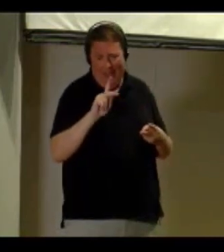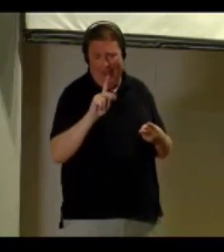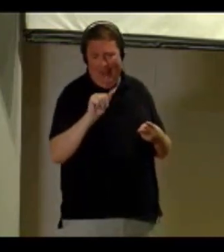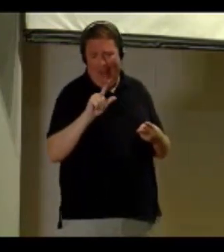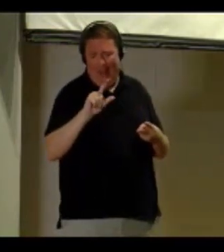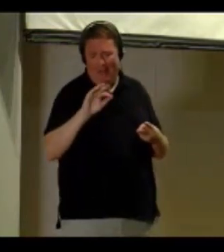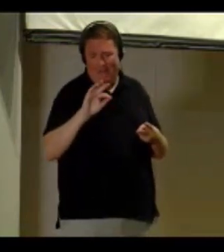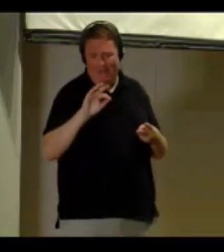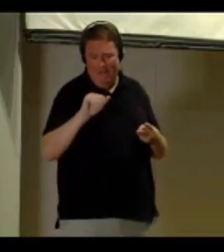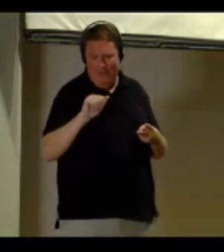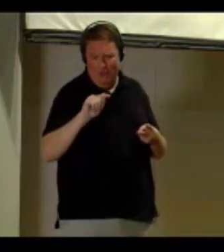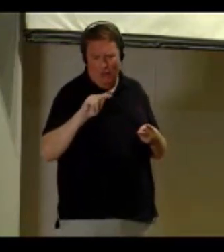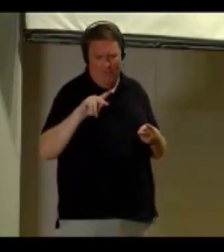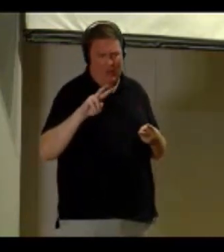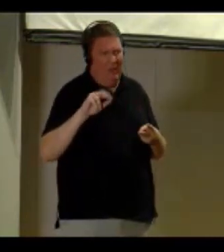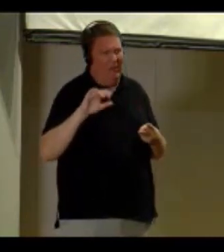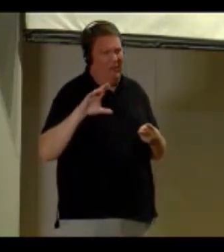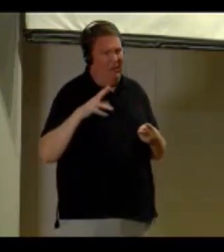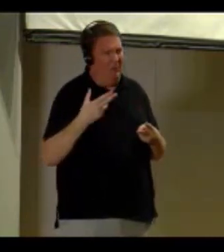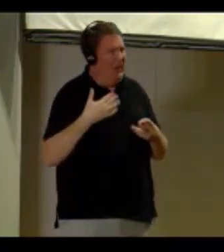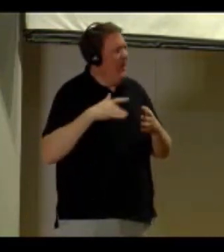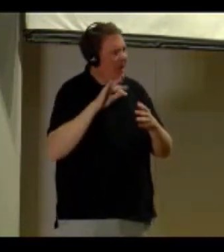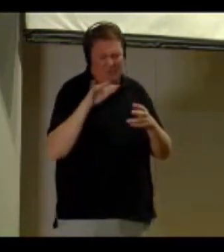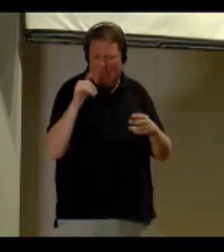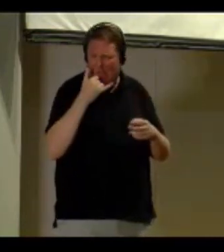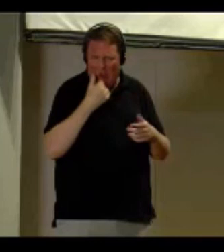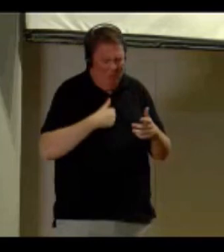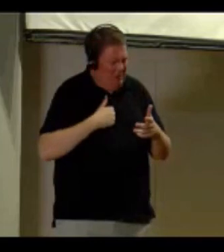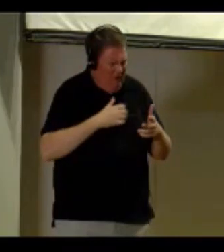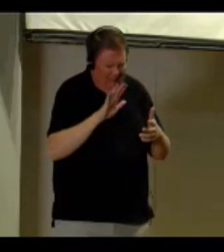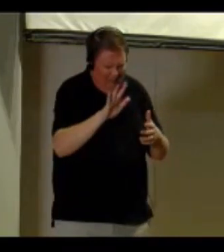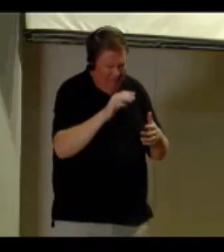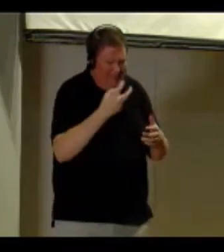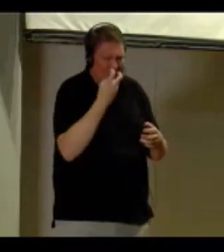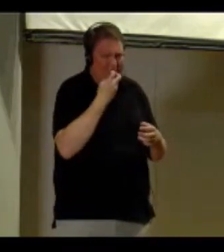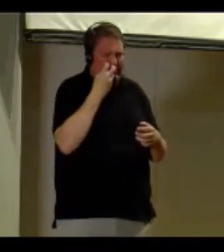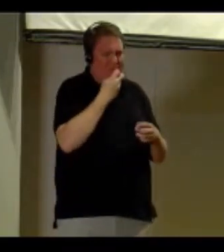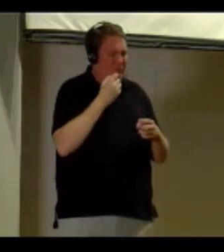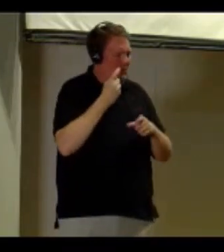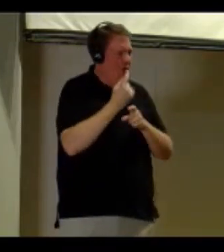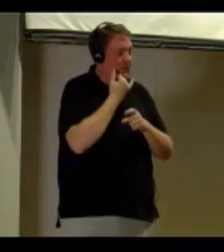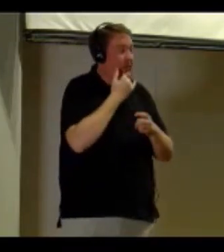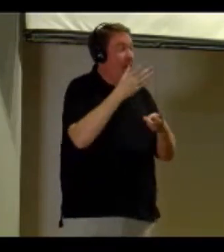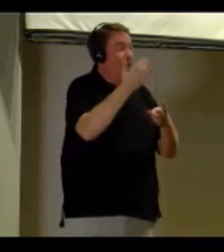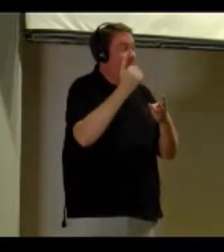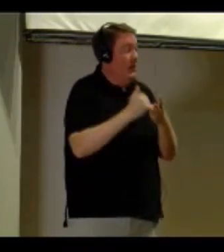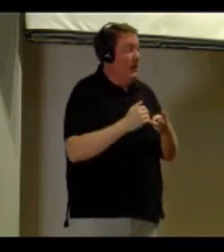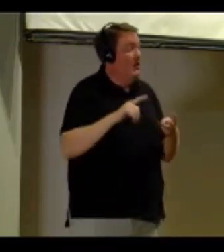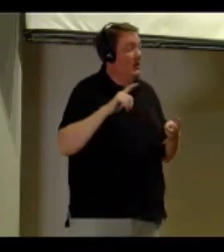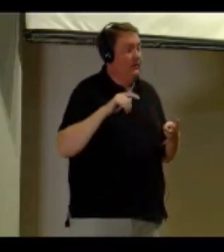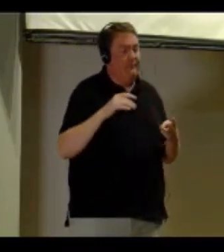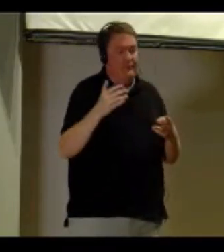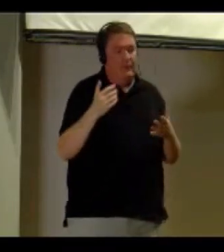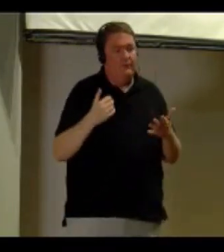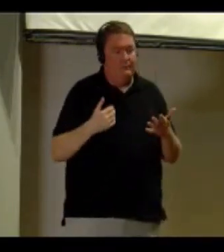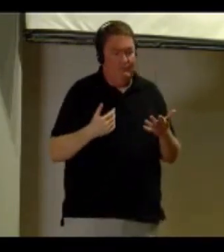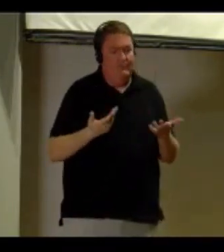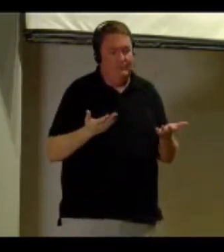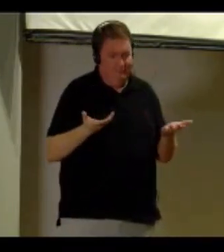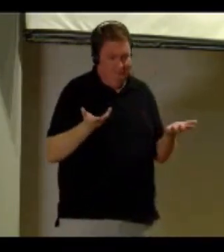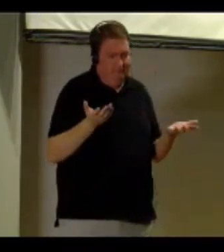sorry Martin, I may be butchering that, I apologize, and Lauryn Guttenplan. It's my pleasure to offer introductions for each of